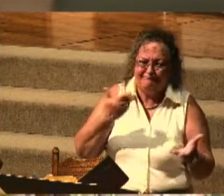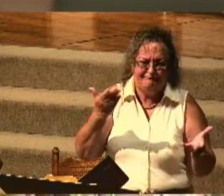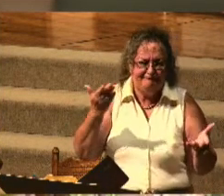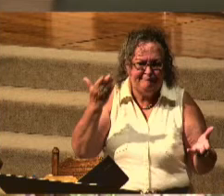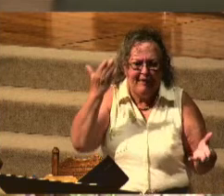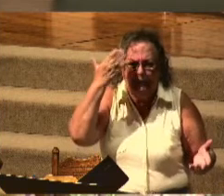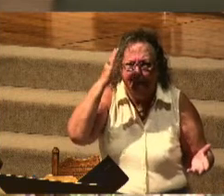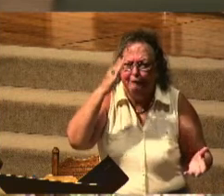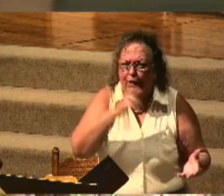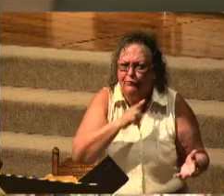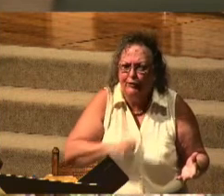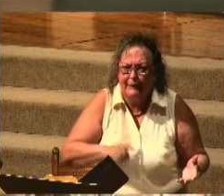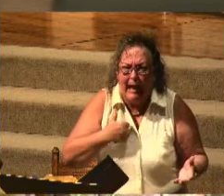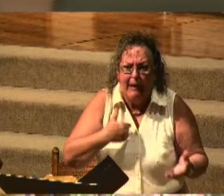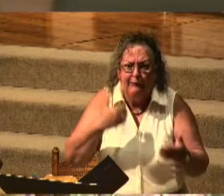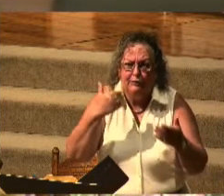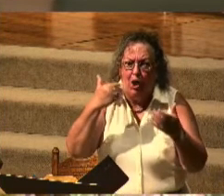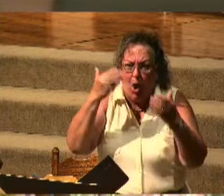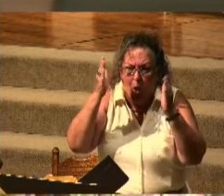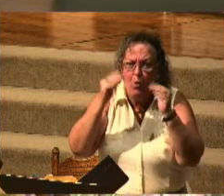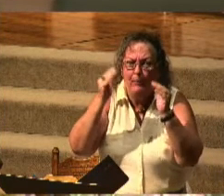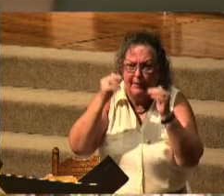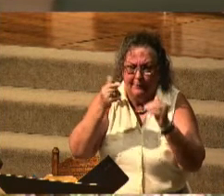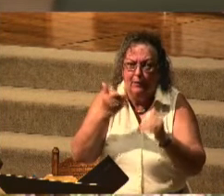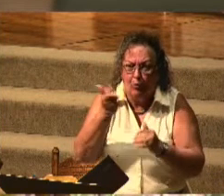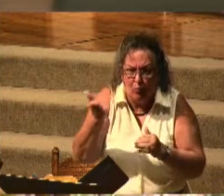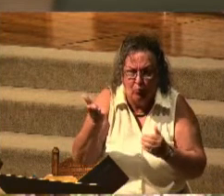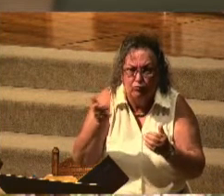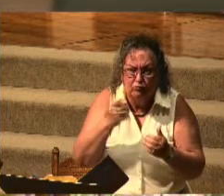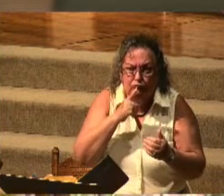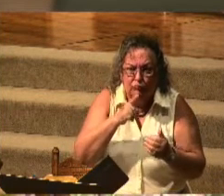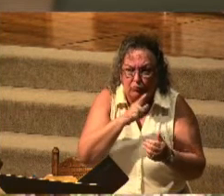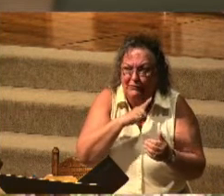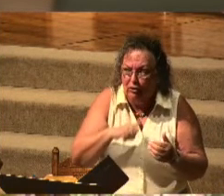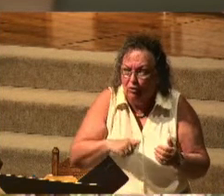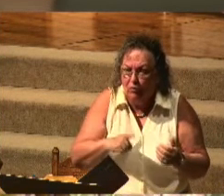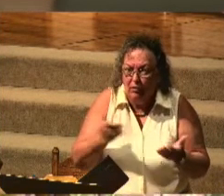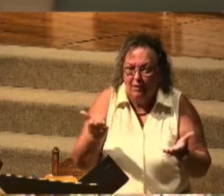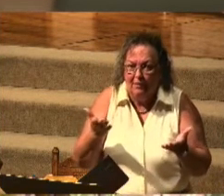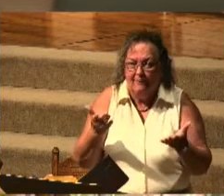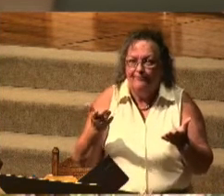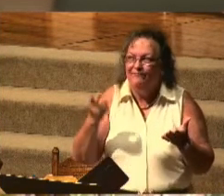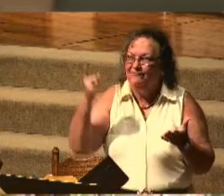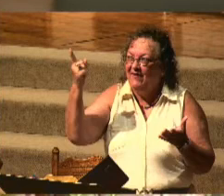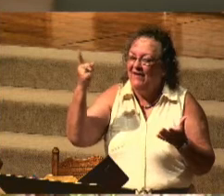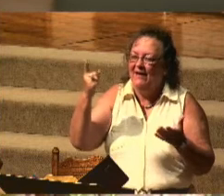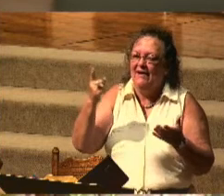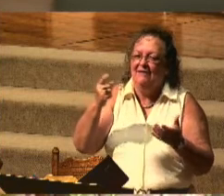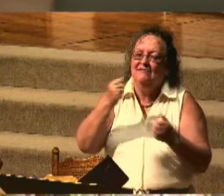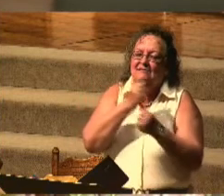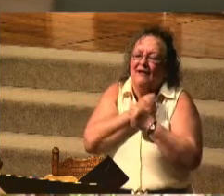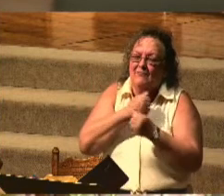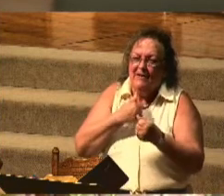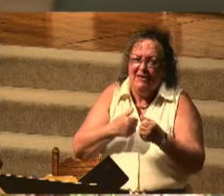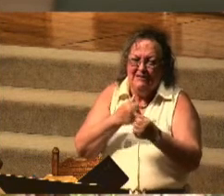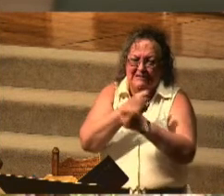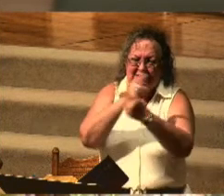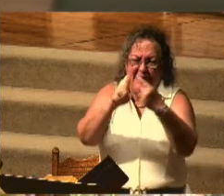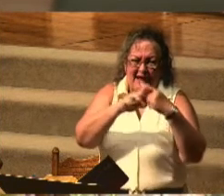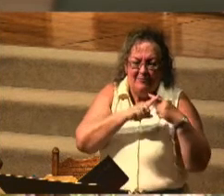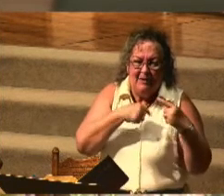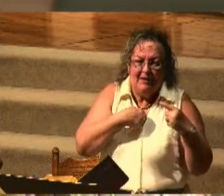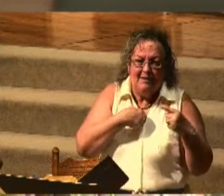was a Lord. I was just hoping he was up there. But for some reason, he loved me and saved me. And the next thing you